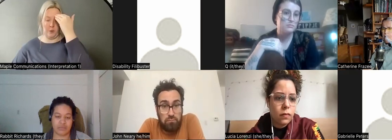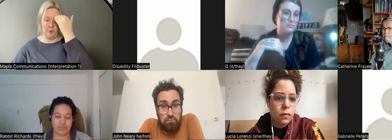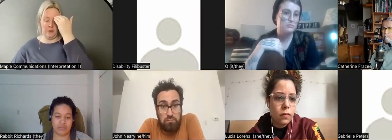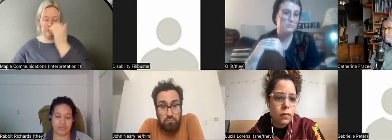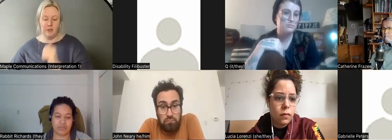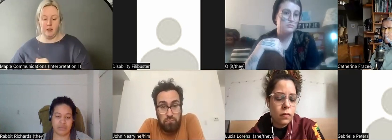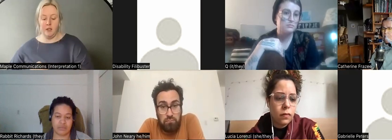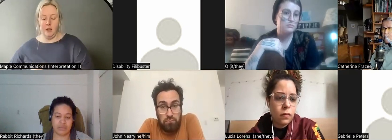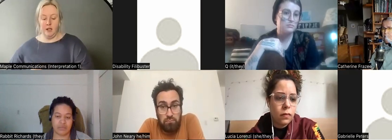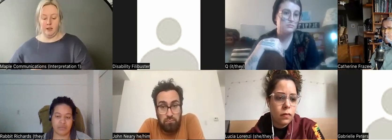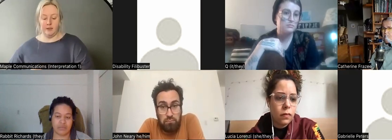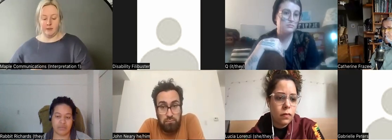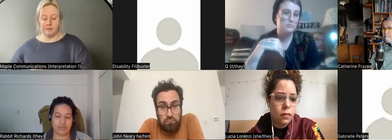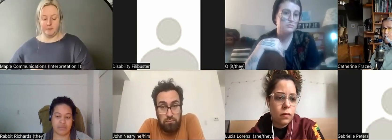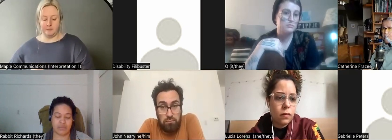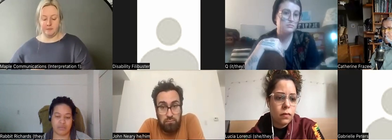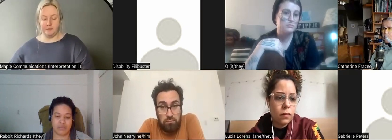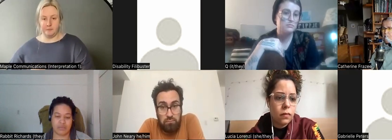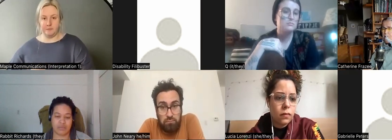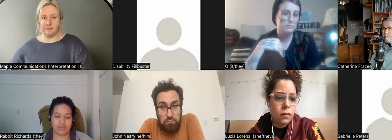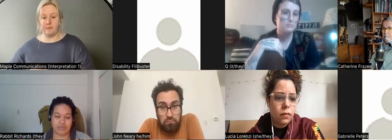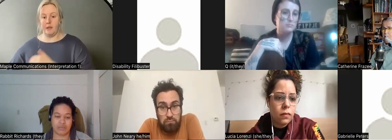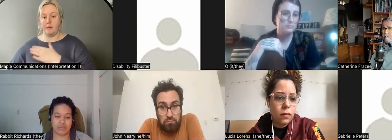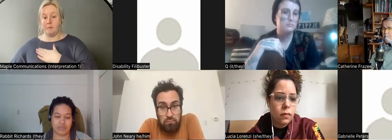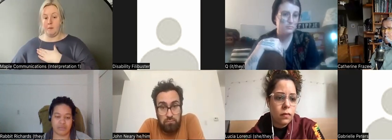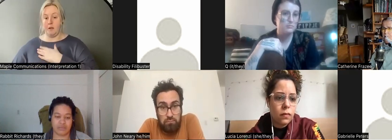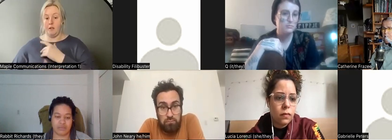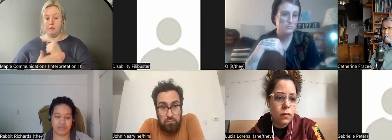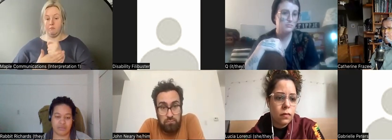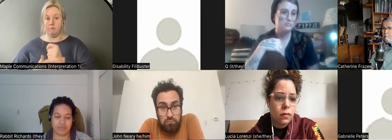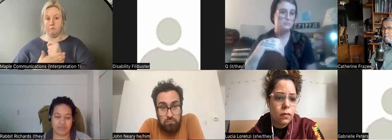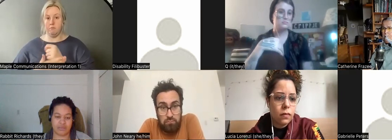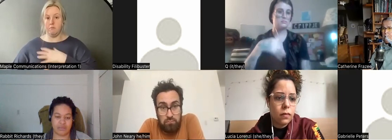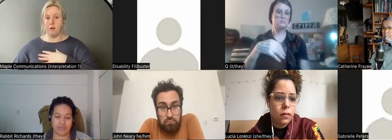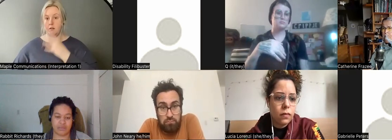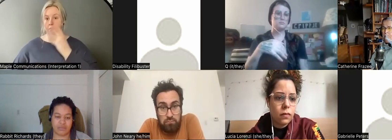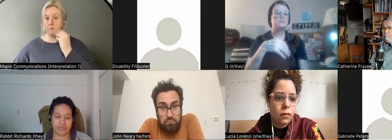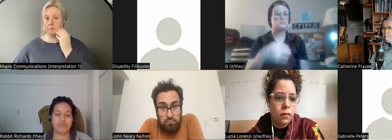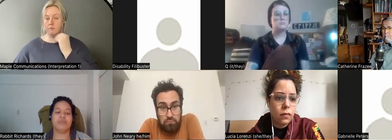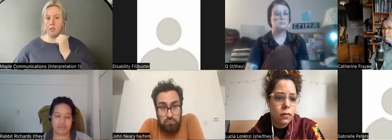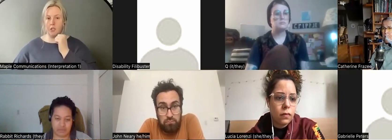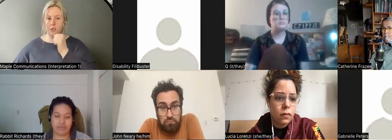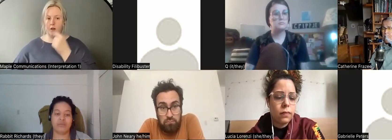that the way that I'm being treated in many ways is not about me.